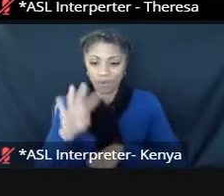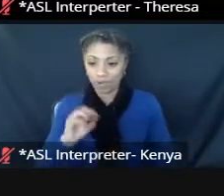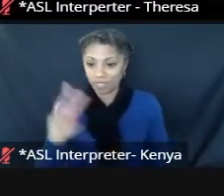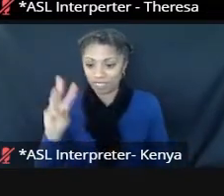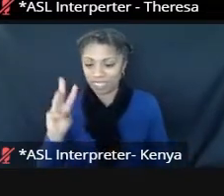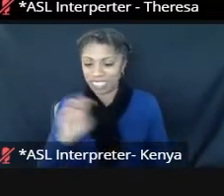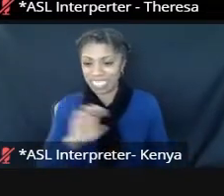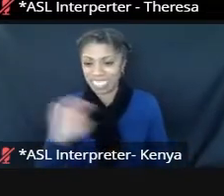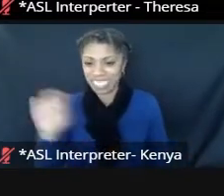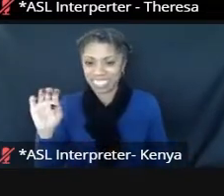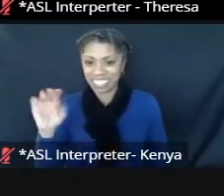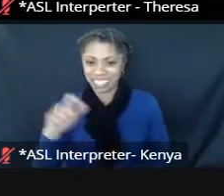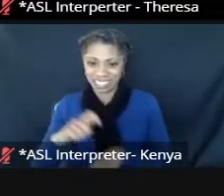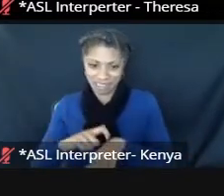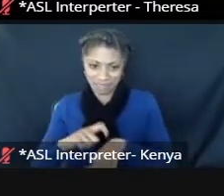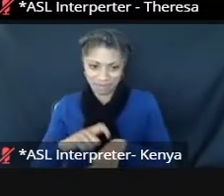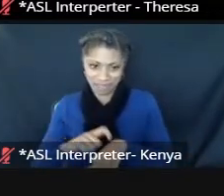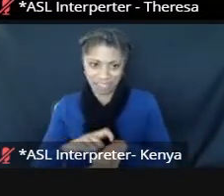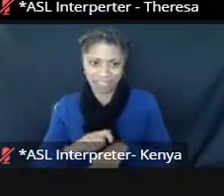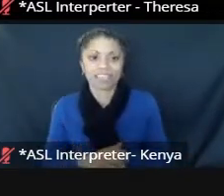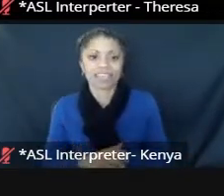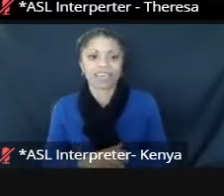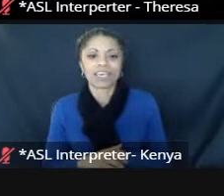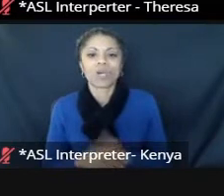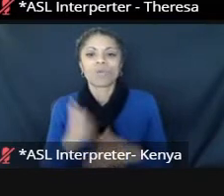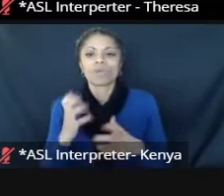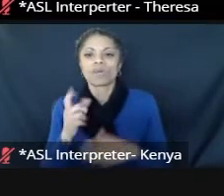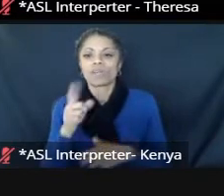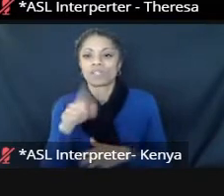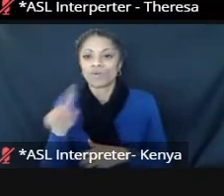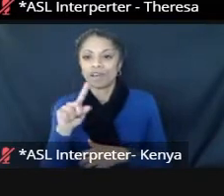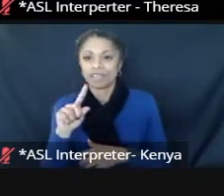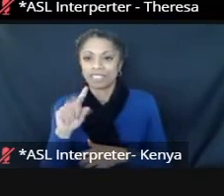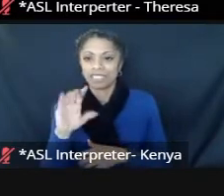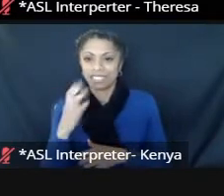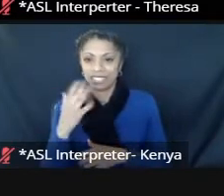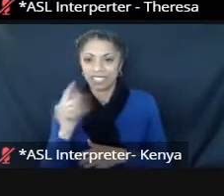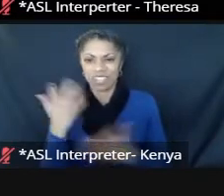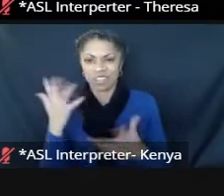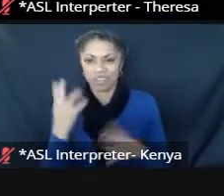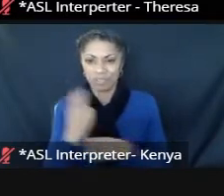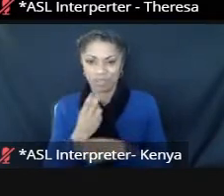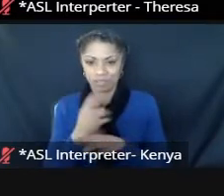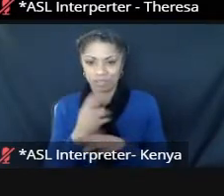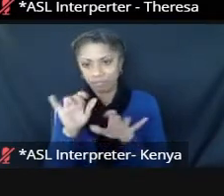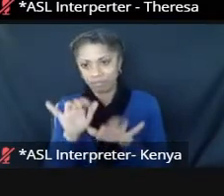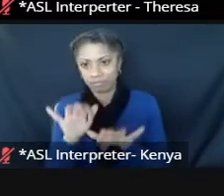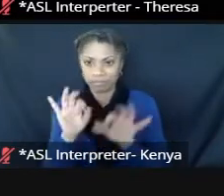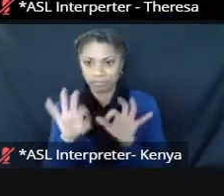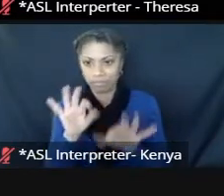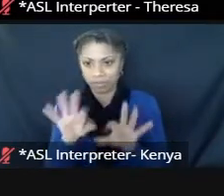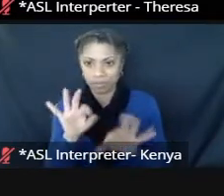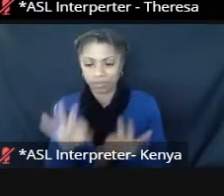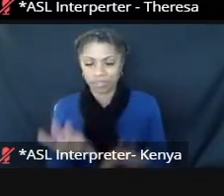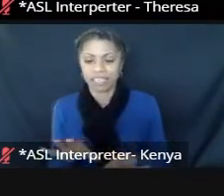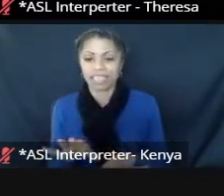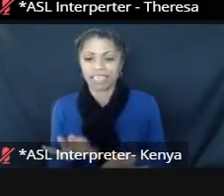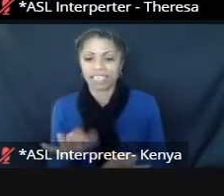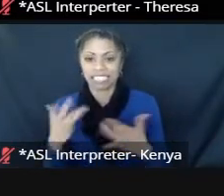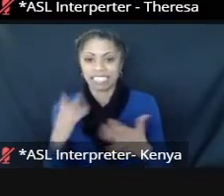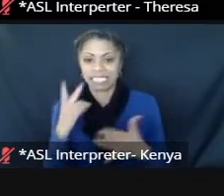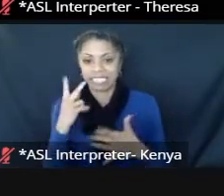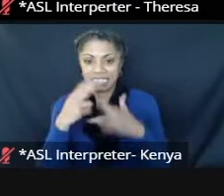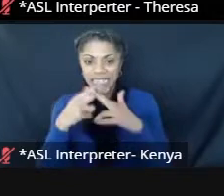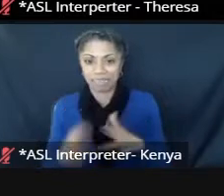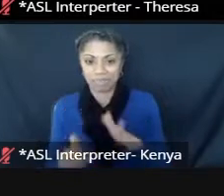time, we would love for you in the chat. Many of you have been using the chat. It's very exciting to see all these names popping up. But if